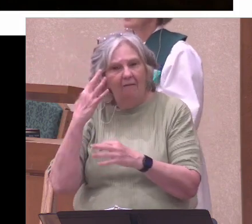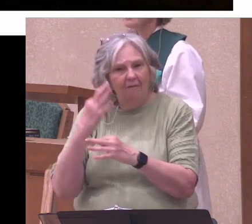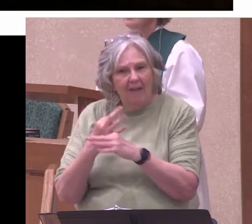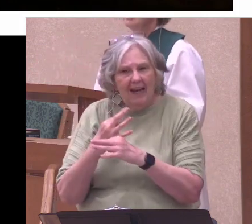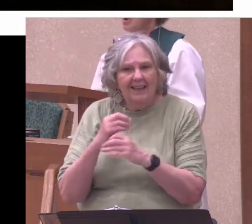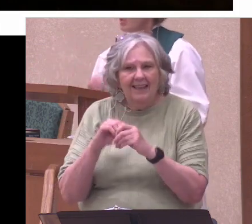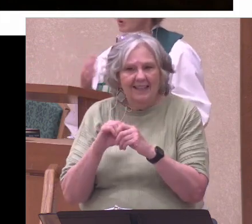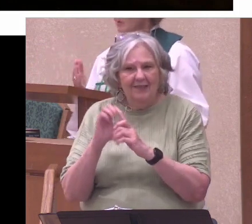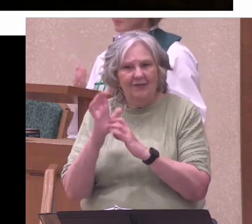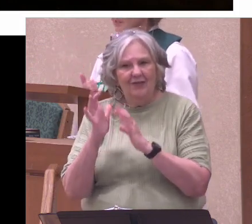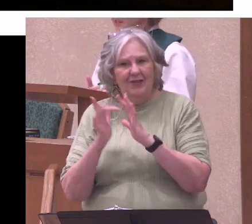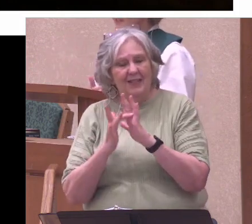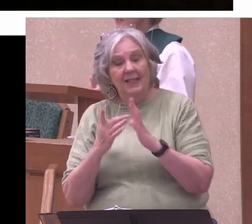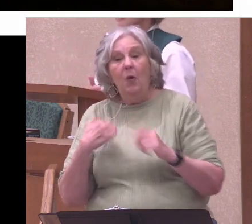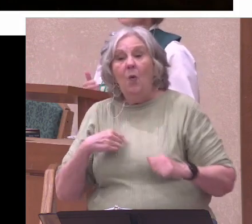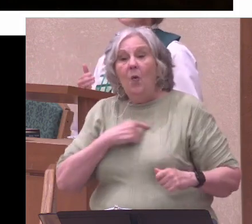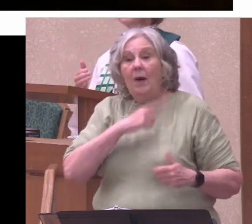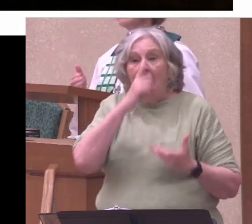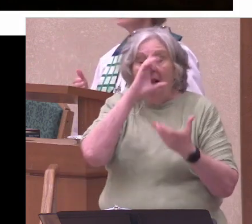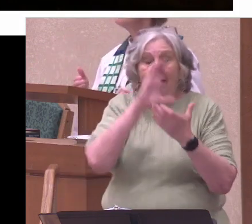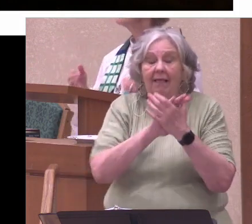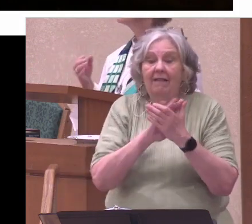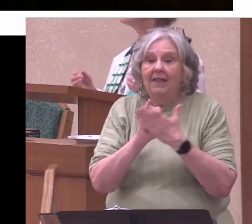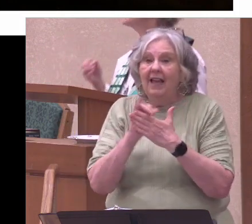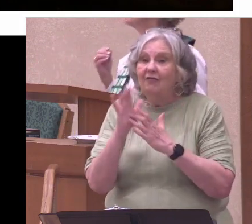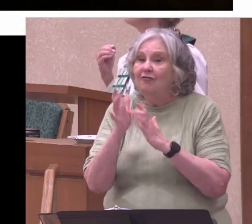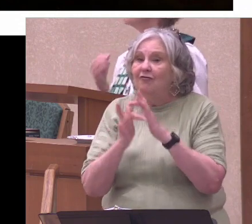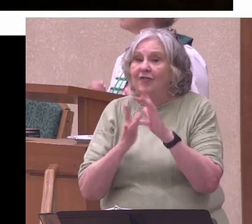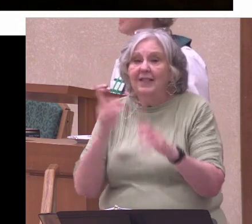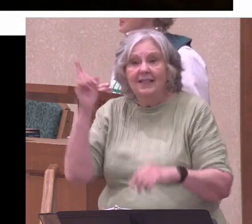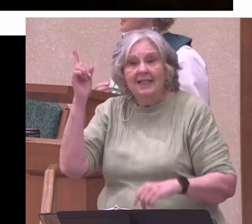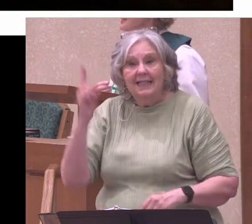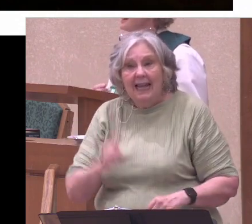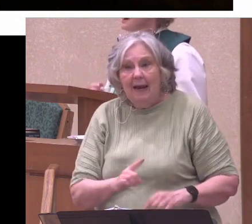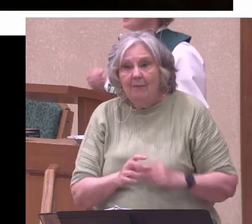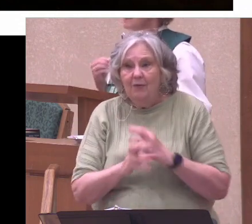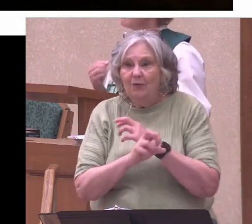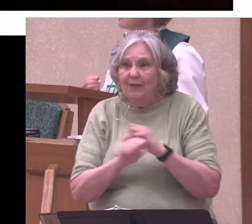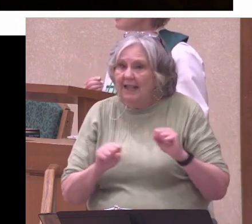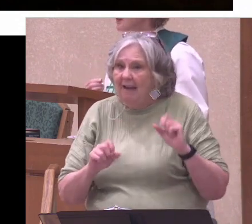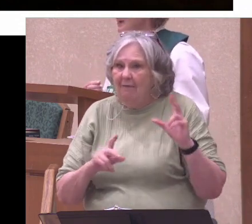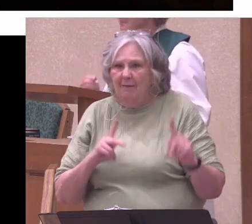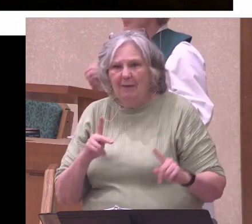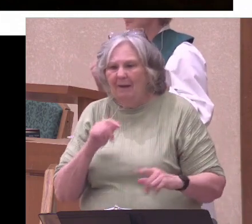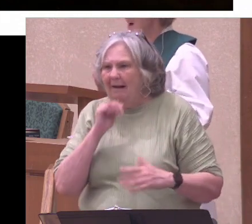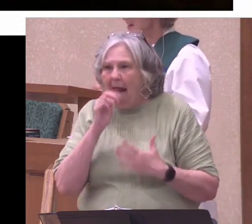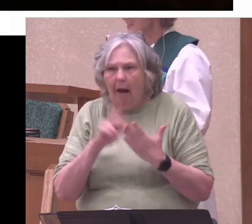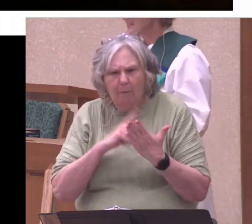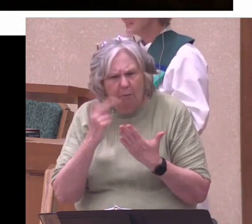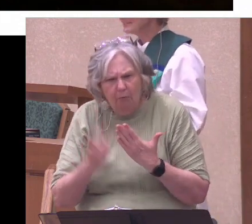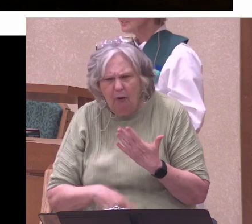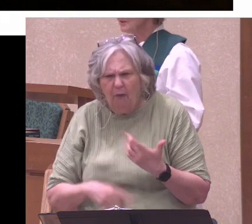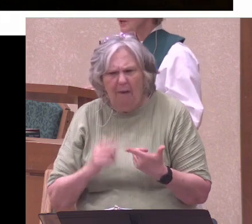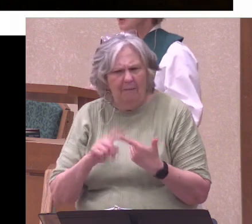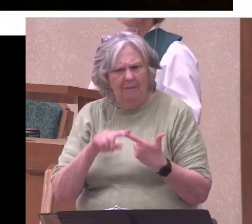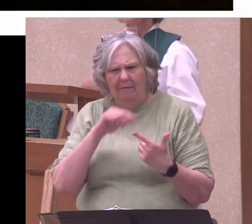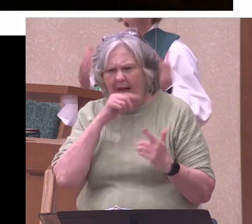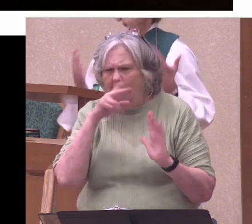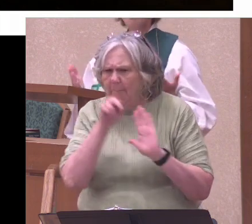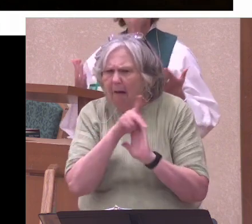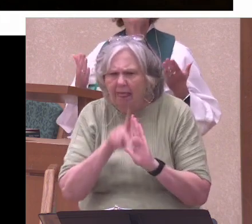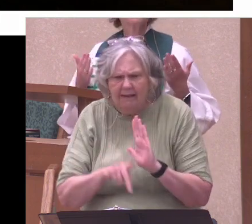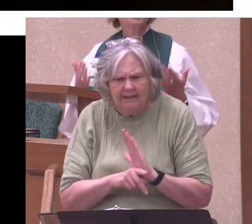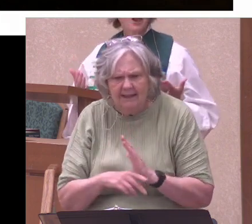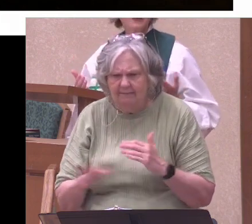Jesus, where we believe that Jesus came to save people, not programs and policies. So